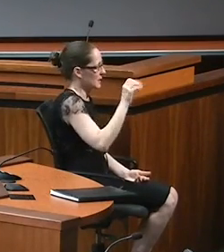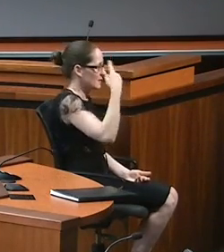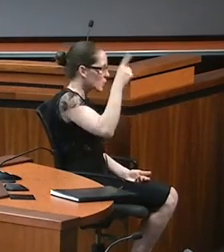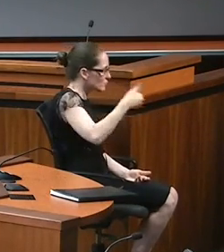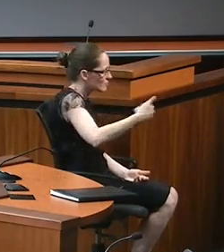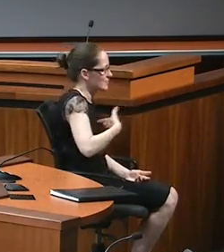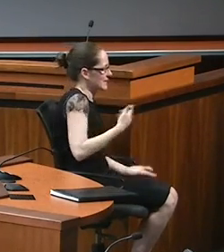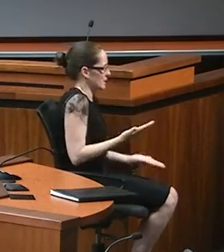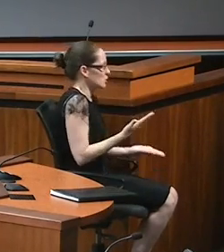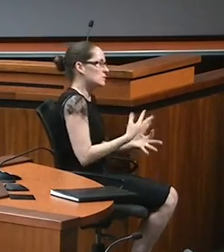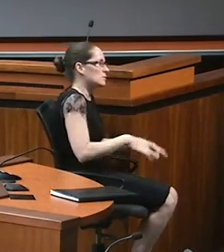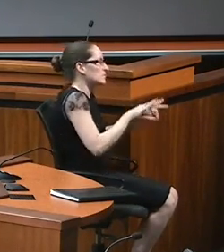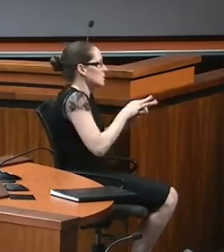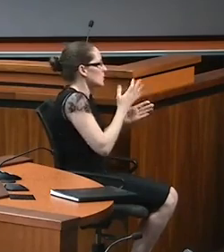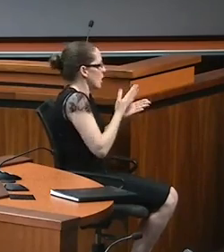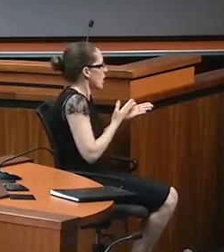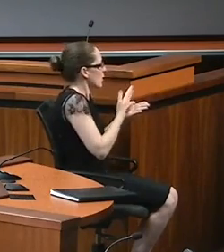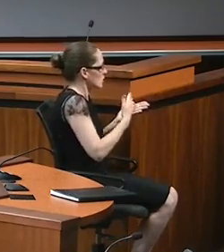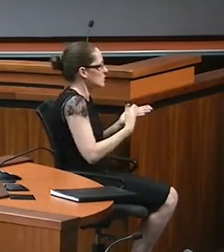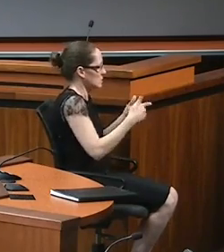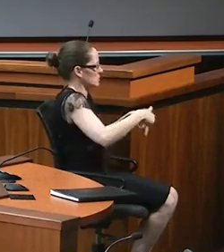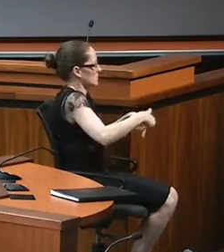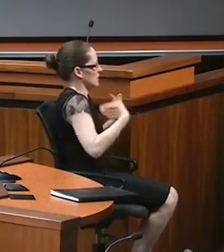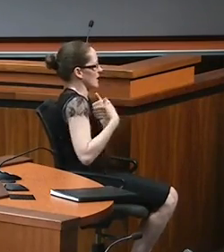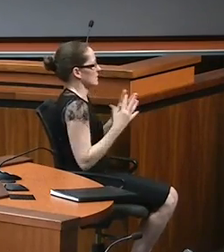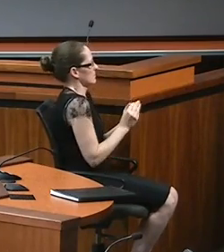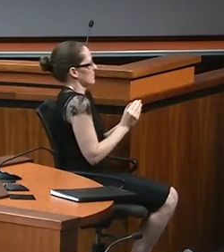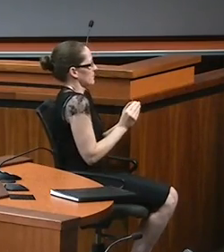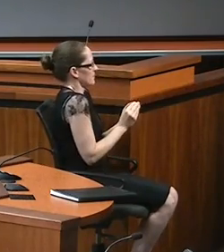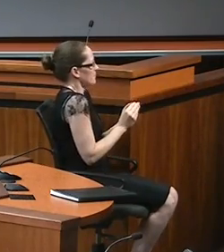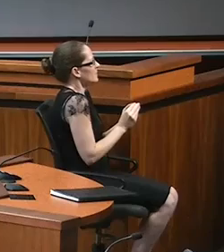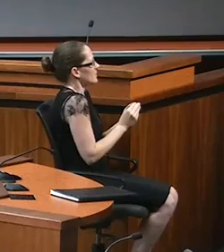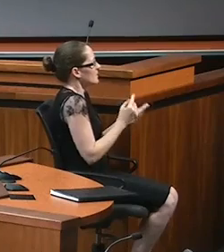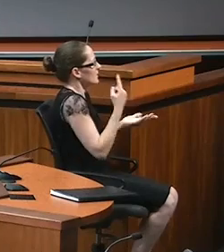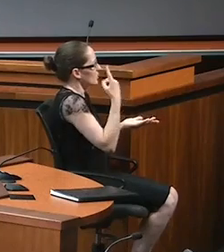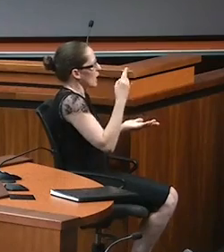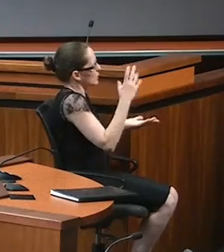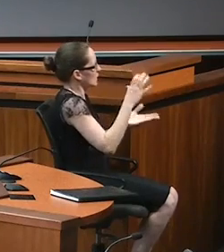for the Department of Planning and Zoning, who's helping lead this effort, but for the county in general.